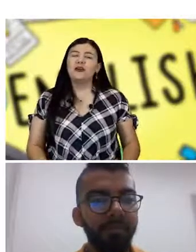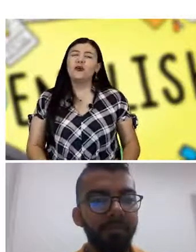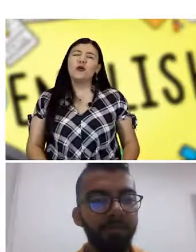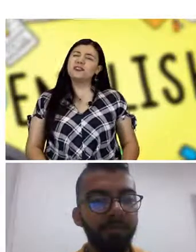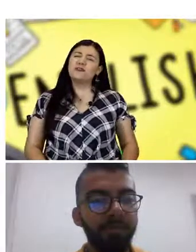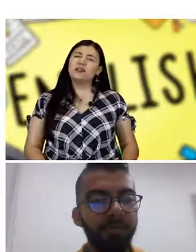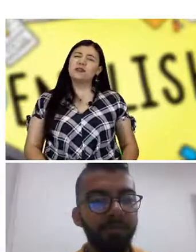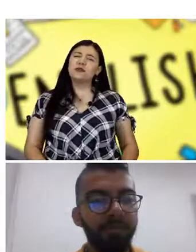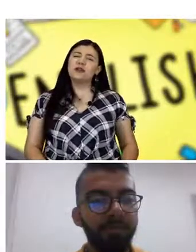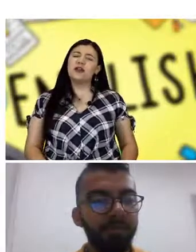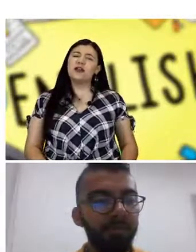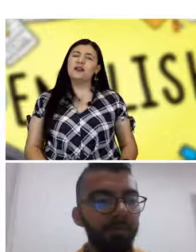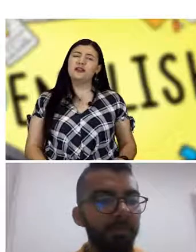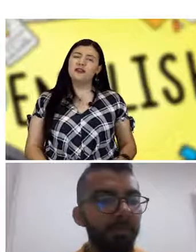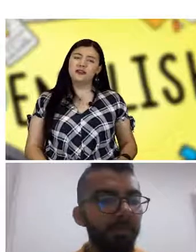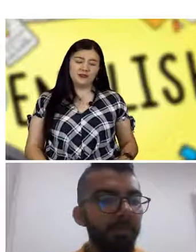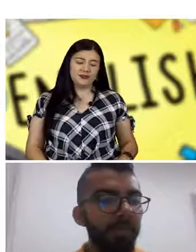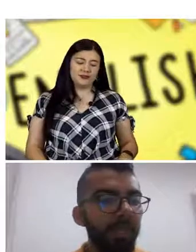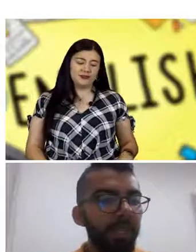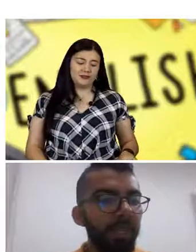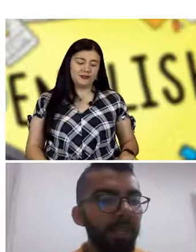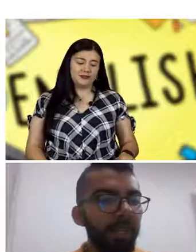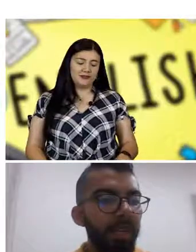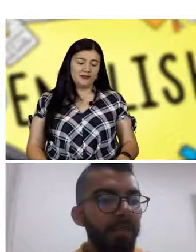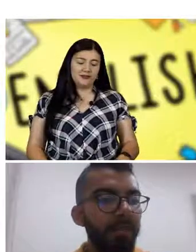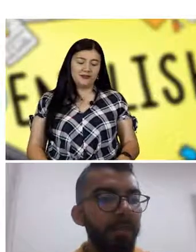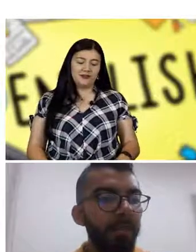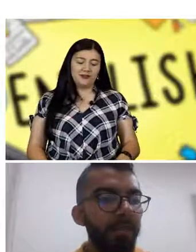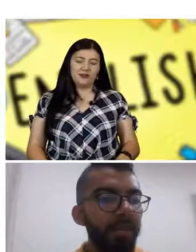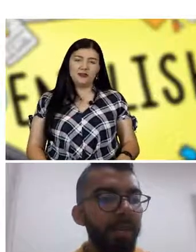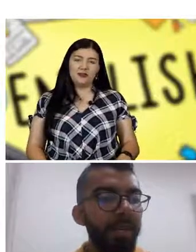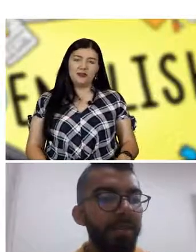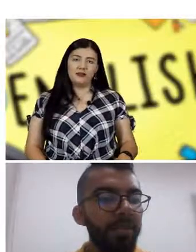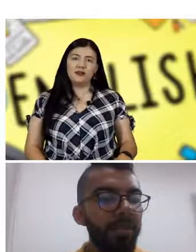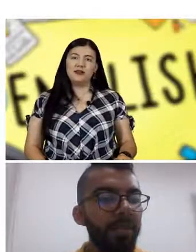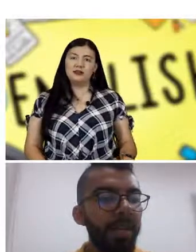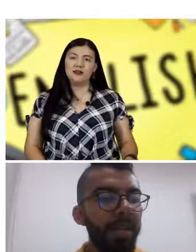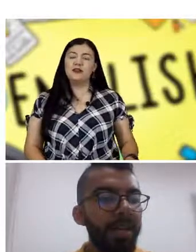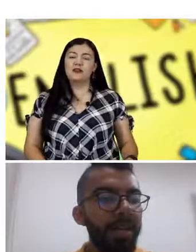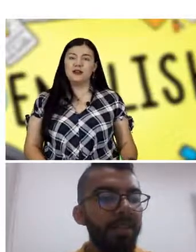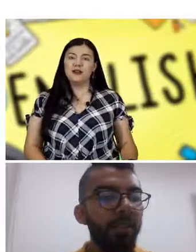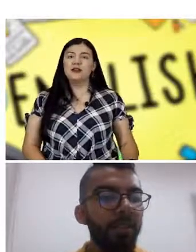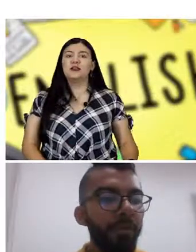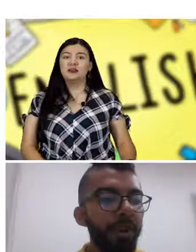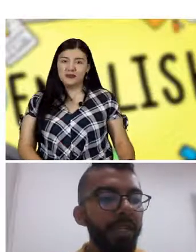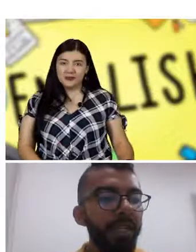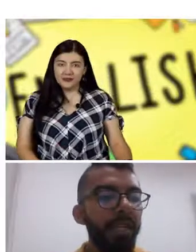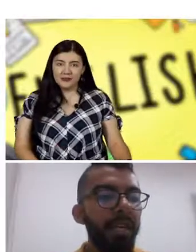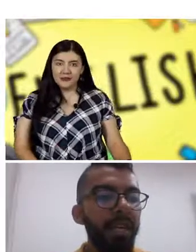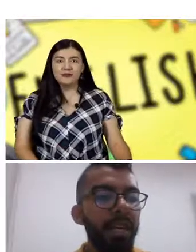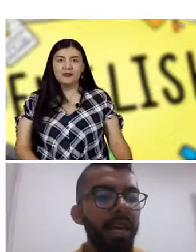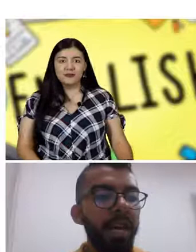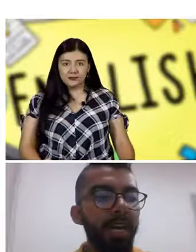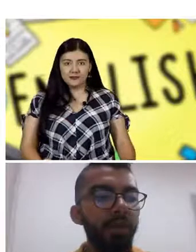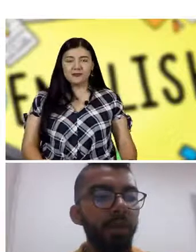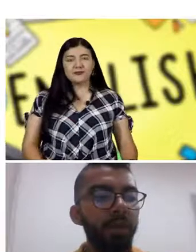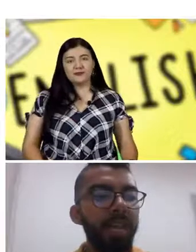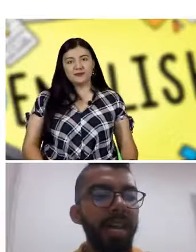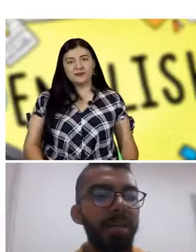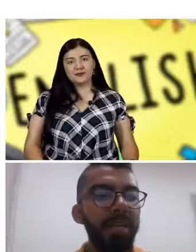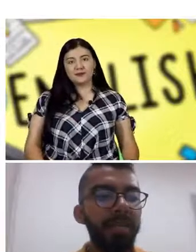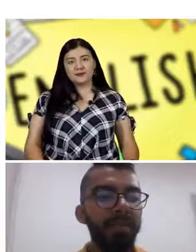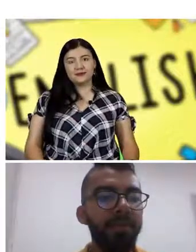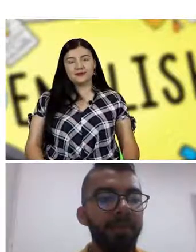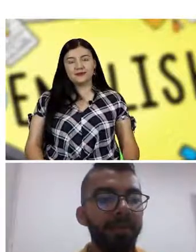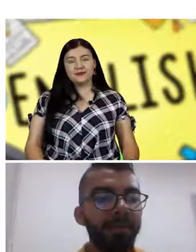Very good. Who was the first one, Brian? If the correct answer is forehead, it